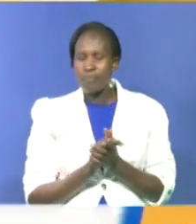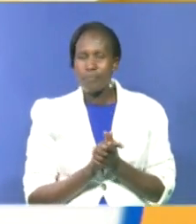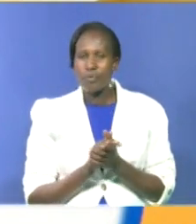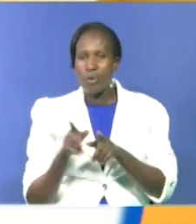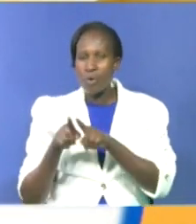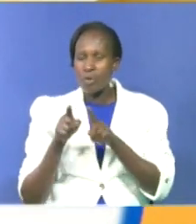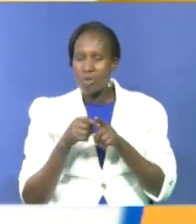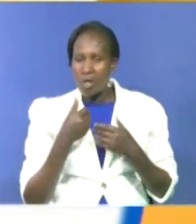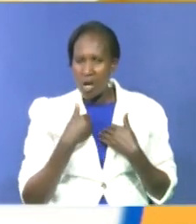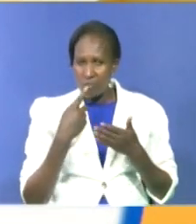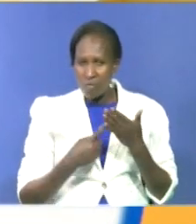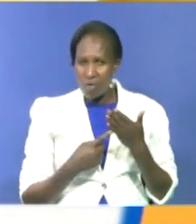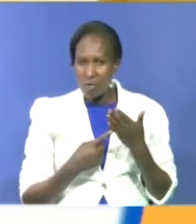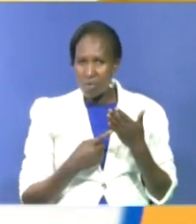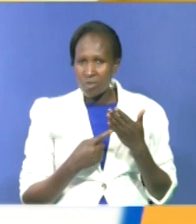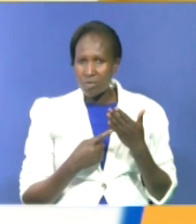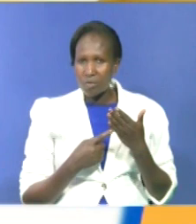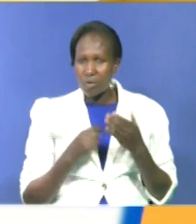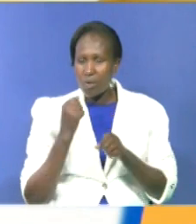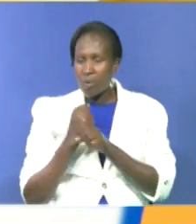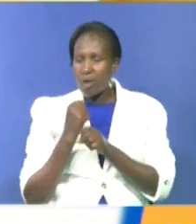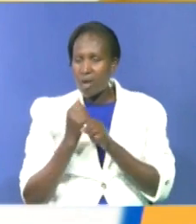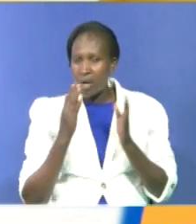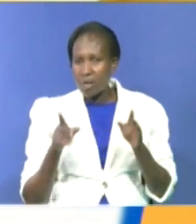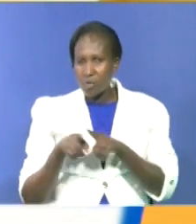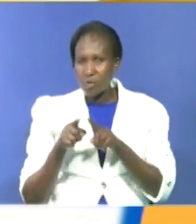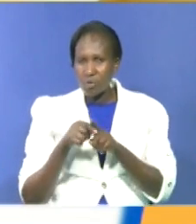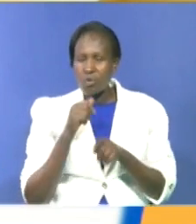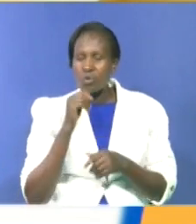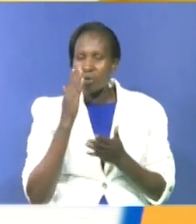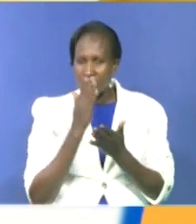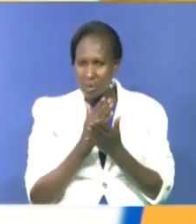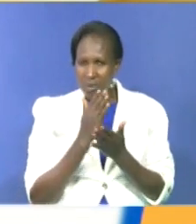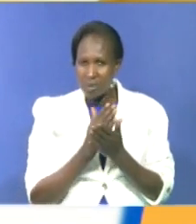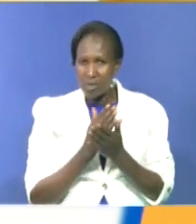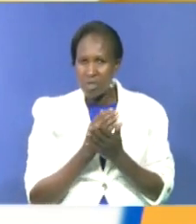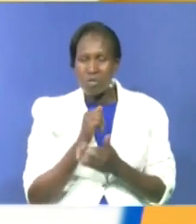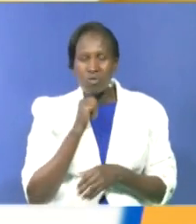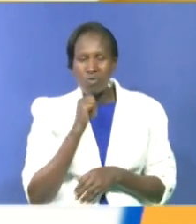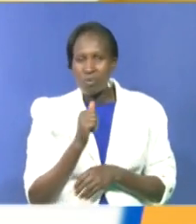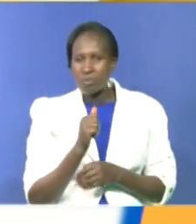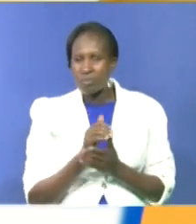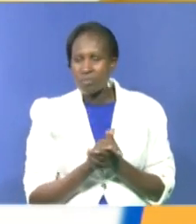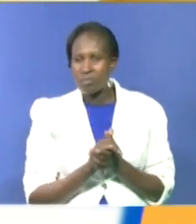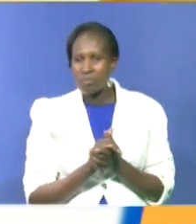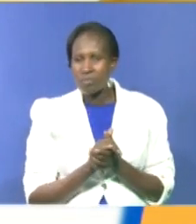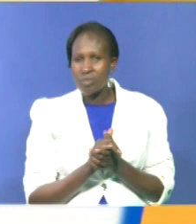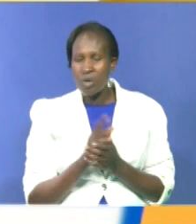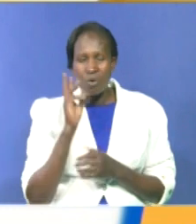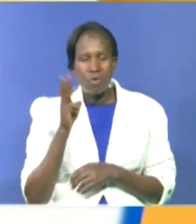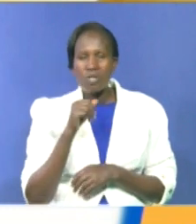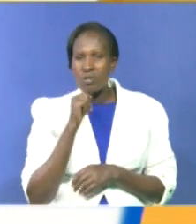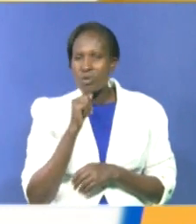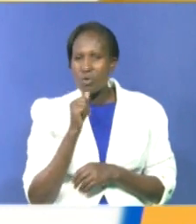have colleagues who actually do not behave right. We will not defend them, and we will not